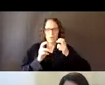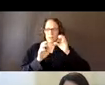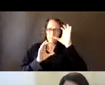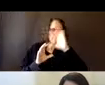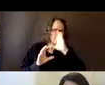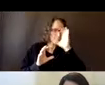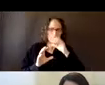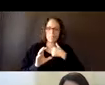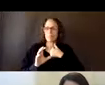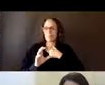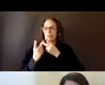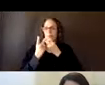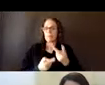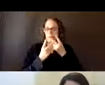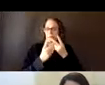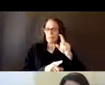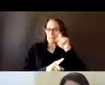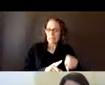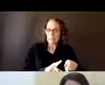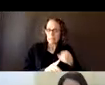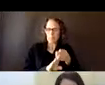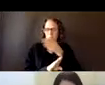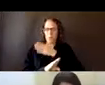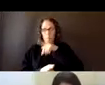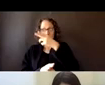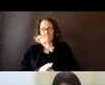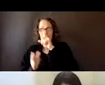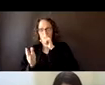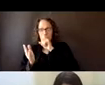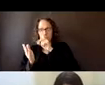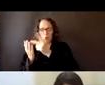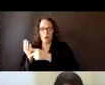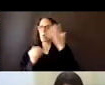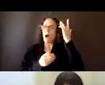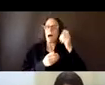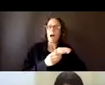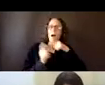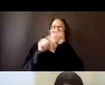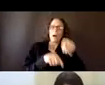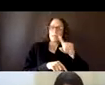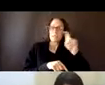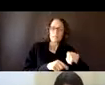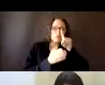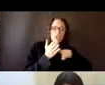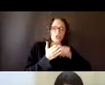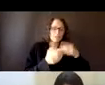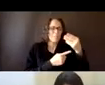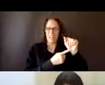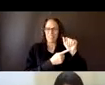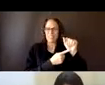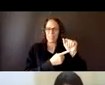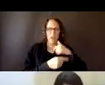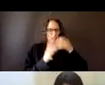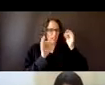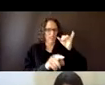to Texas before I got into the PhD to do some research for my master's. And I ended up doing a master's thesis on this.